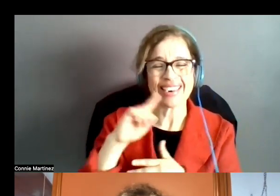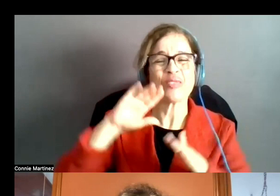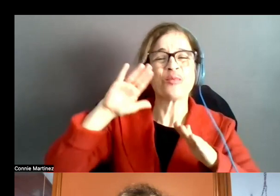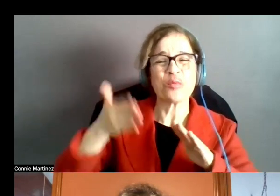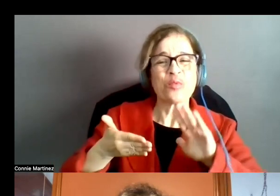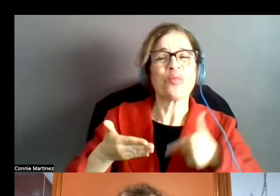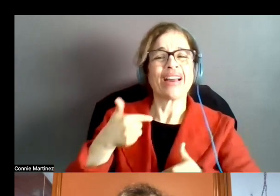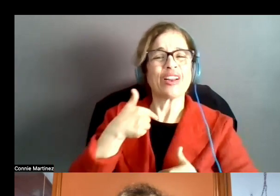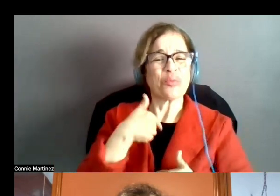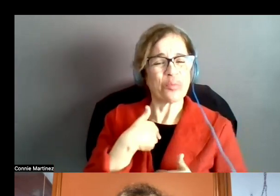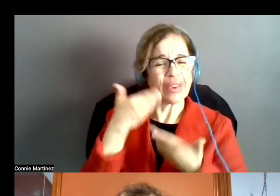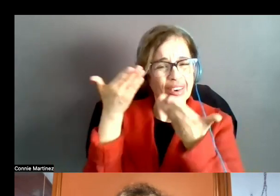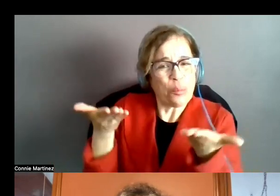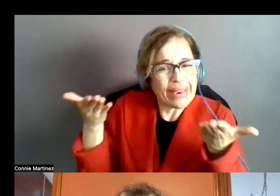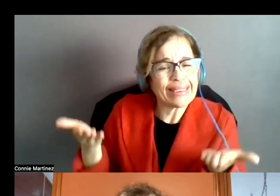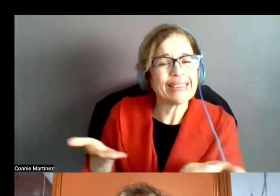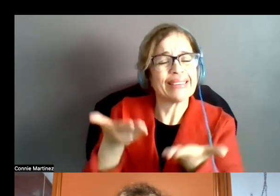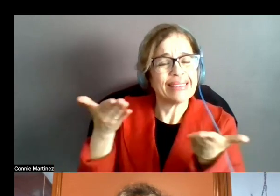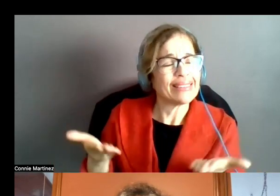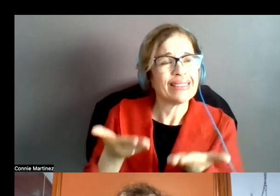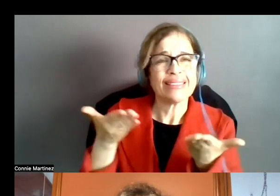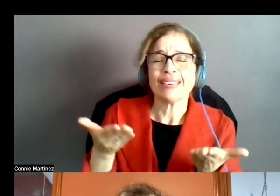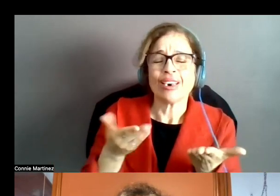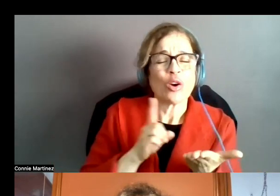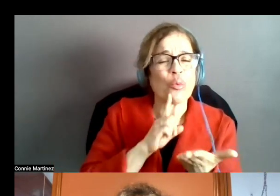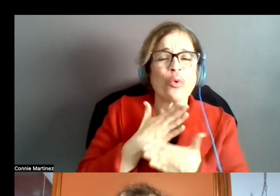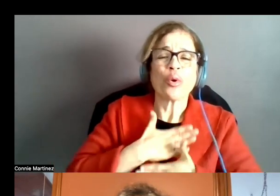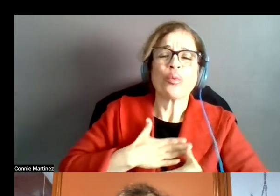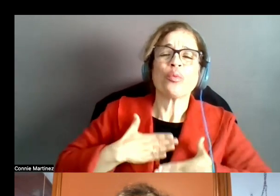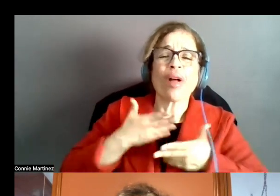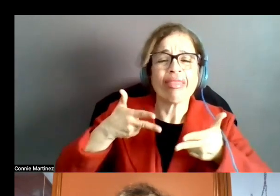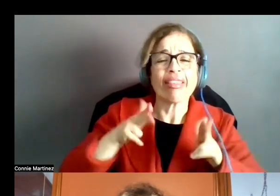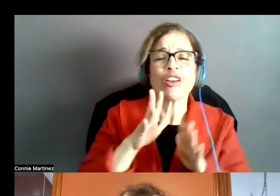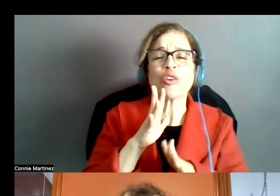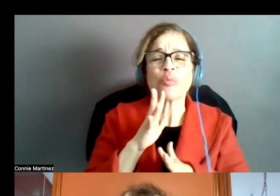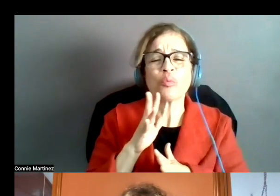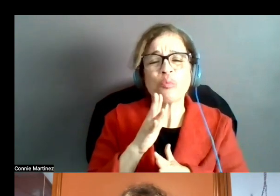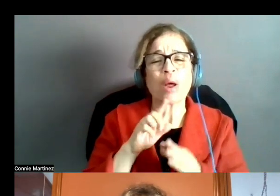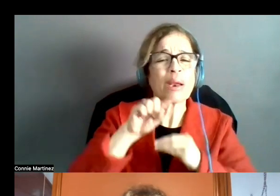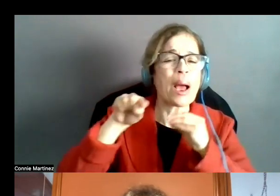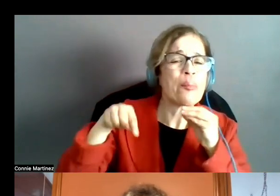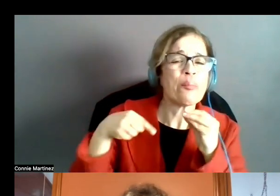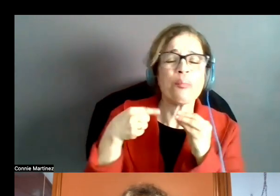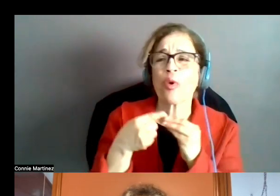inviting me and being here. I really appreciate and letting me speak a little bit about this